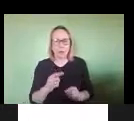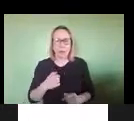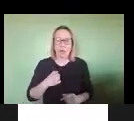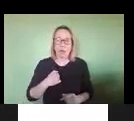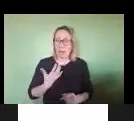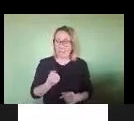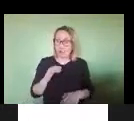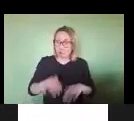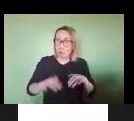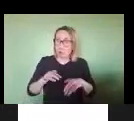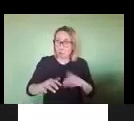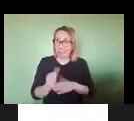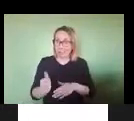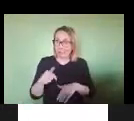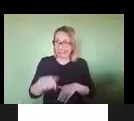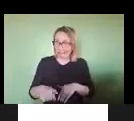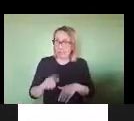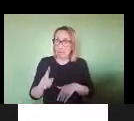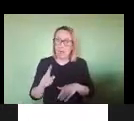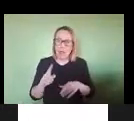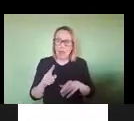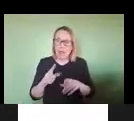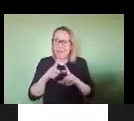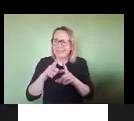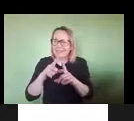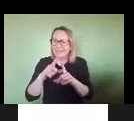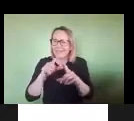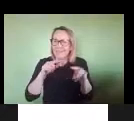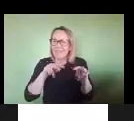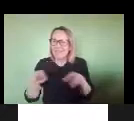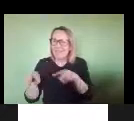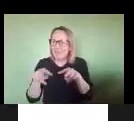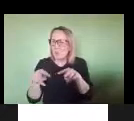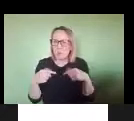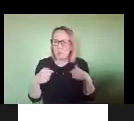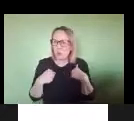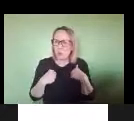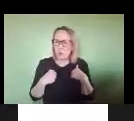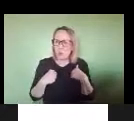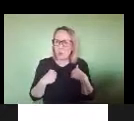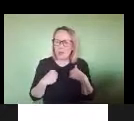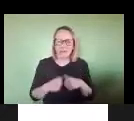skills, not video skills. And what was that, intermediate?